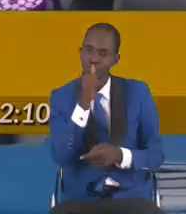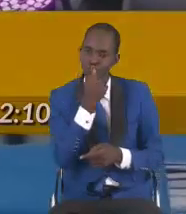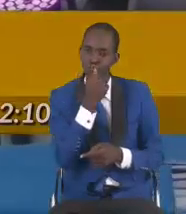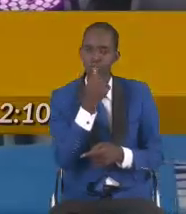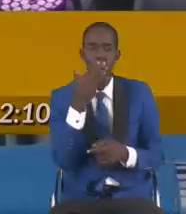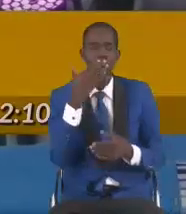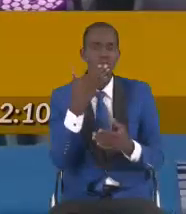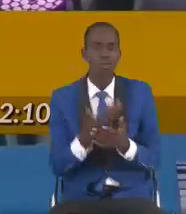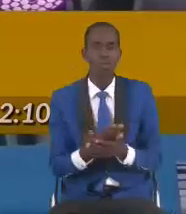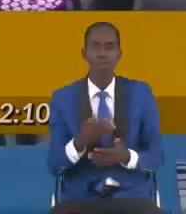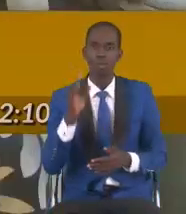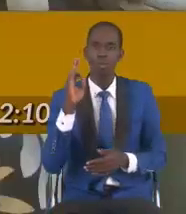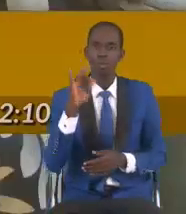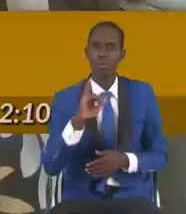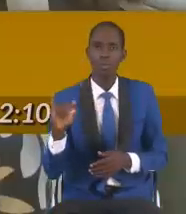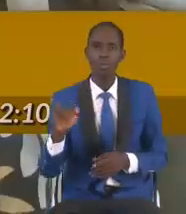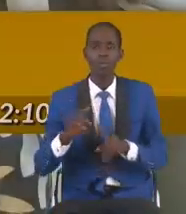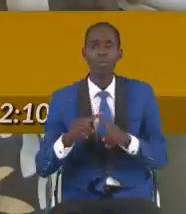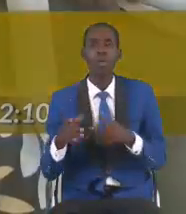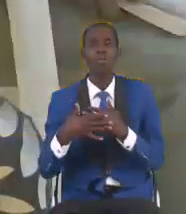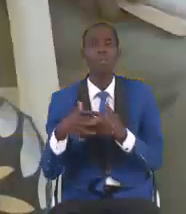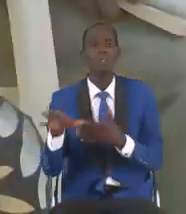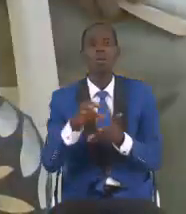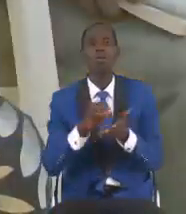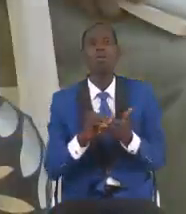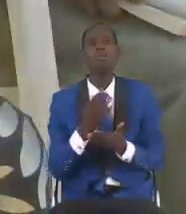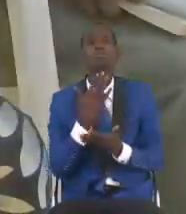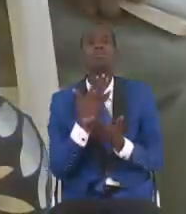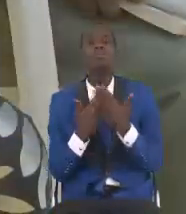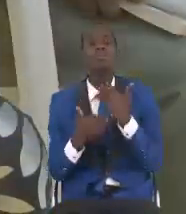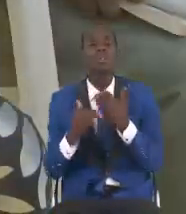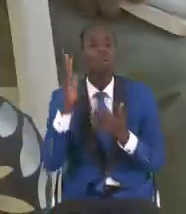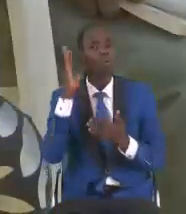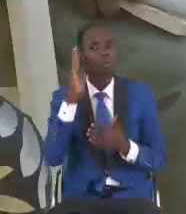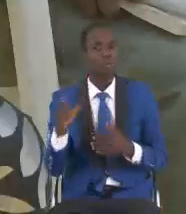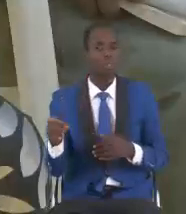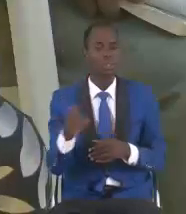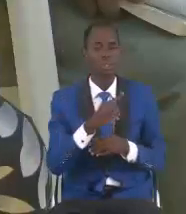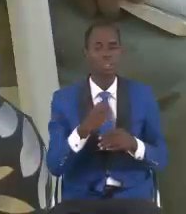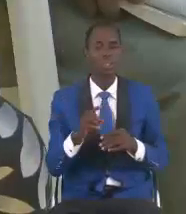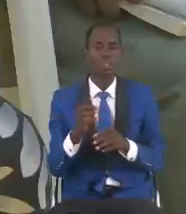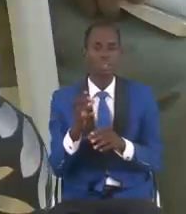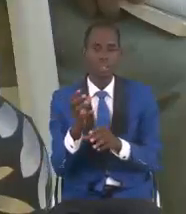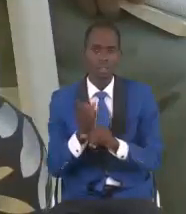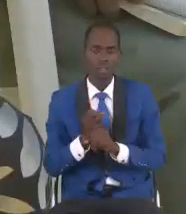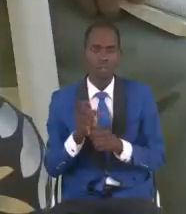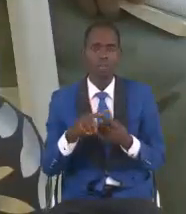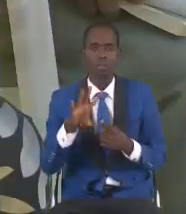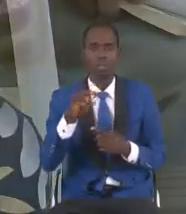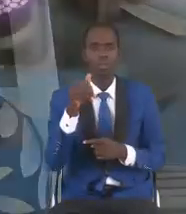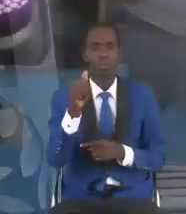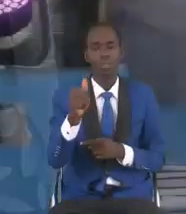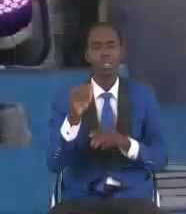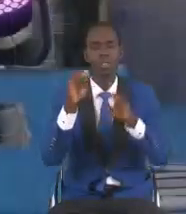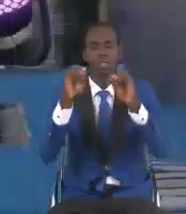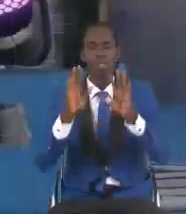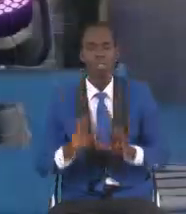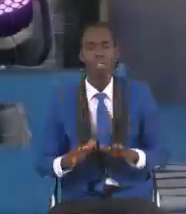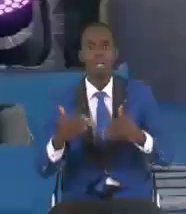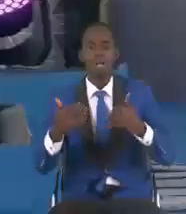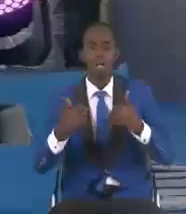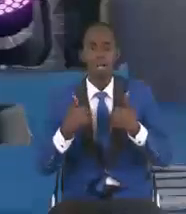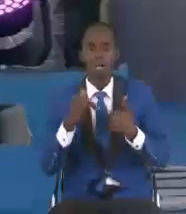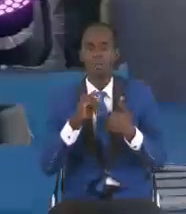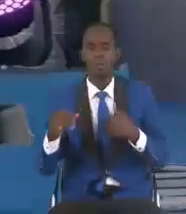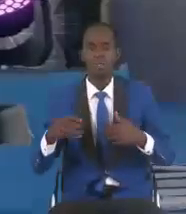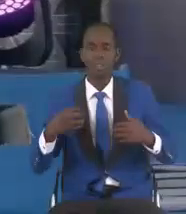but after their own lust shall they heap to themselves teachers having